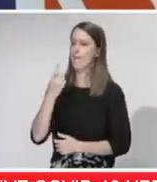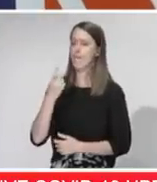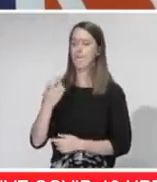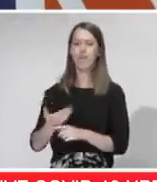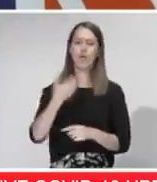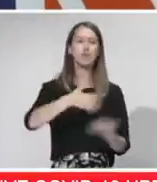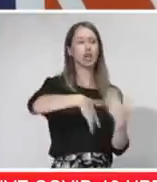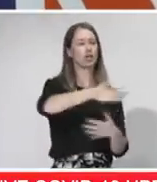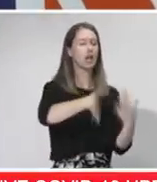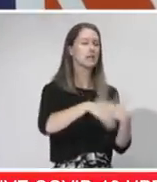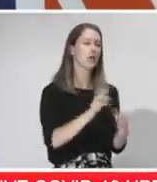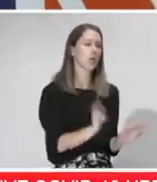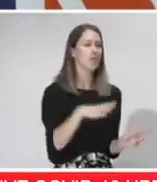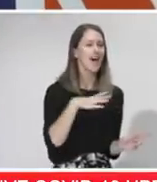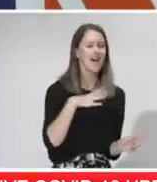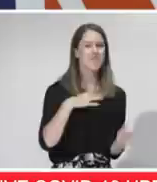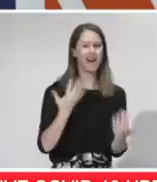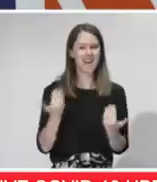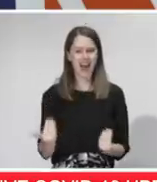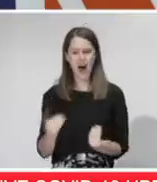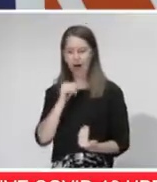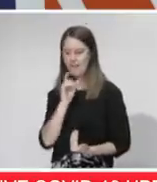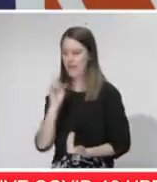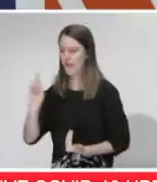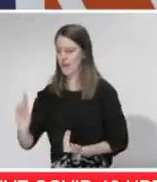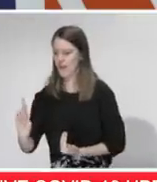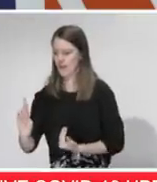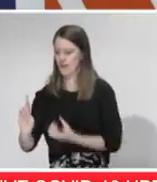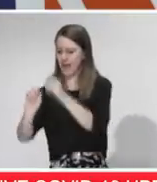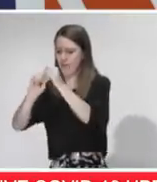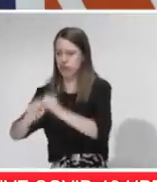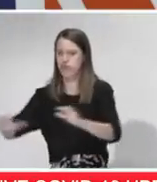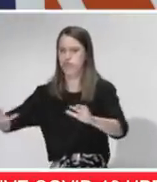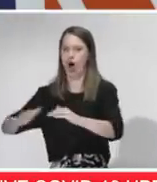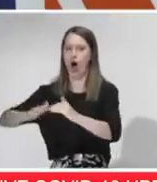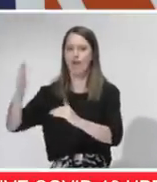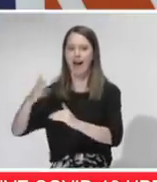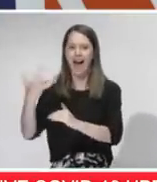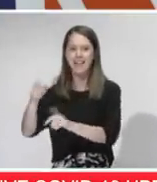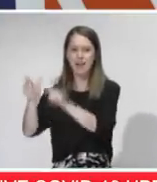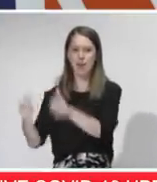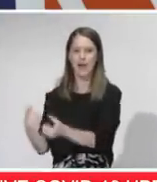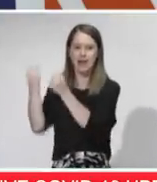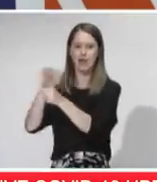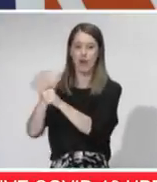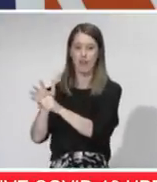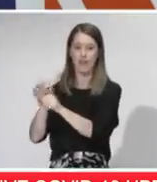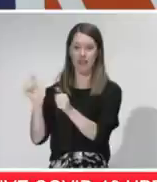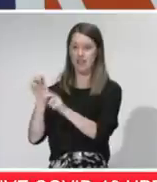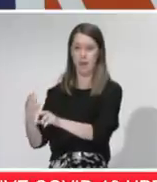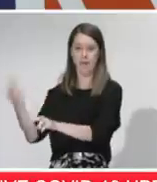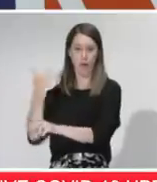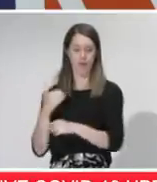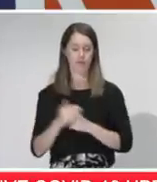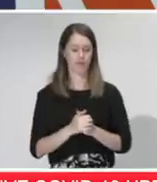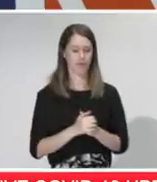that previously would have been considered normal, can lead to more than 80 cases, as we have seen. And